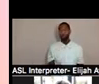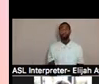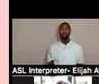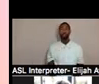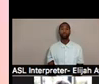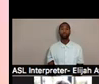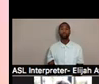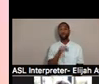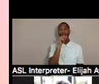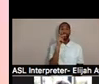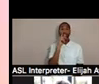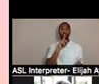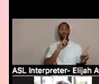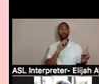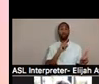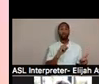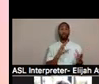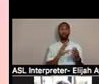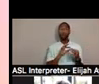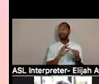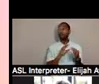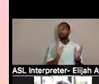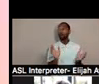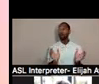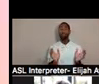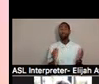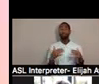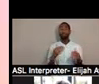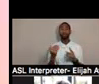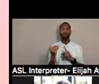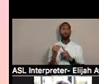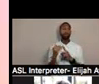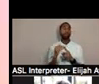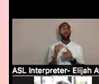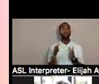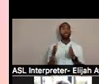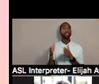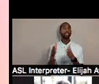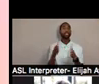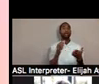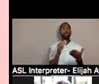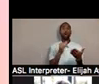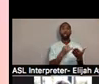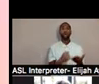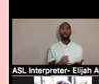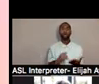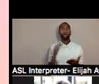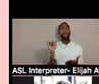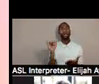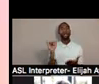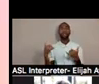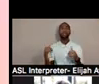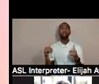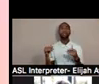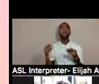I love seeing all these responses roll through. It kind of reminded me of like sidewalk chalk and being on the playground and these slides